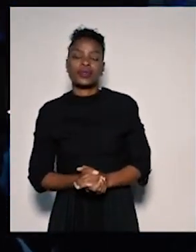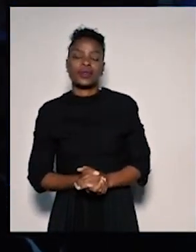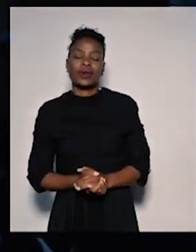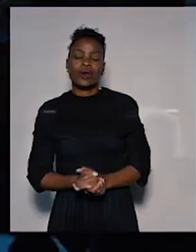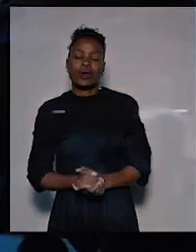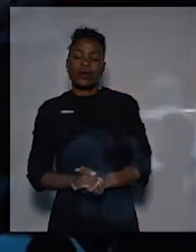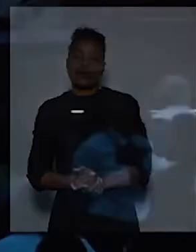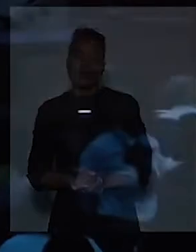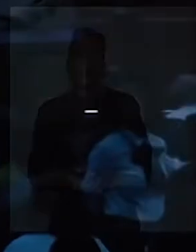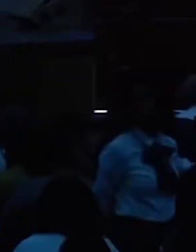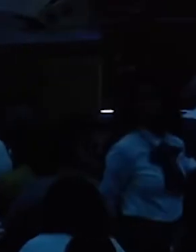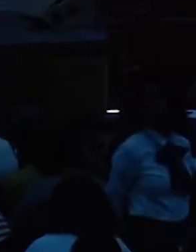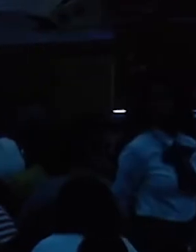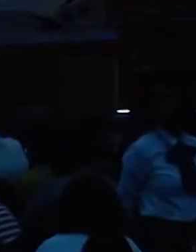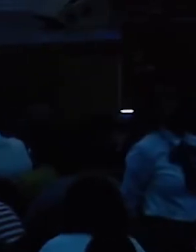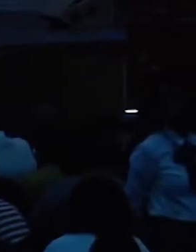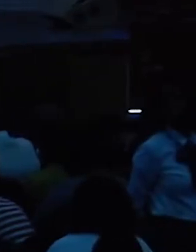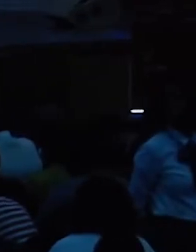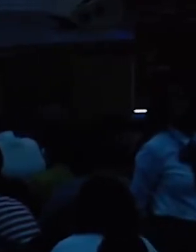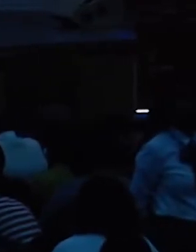o